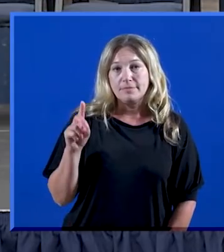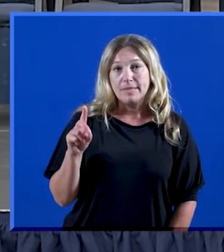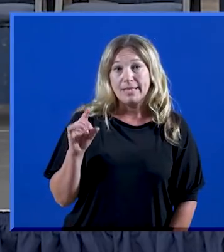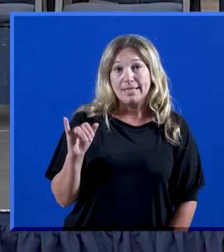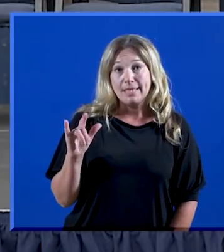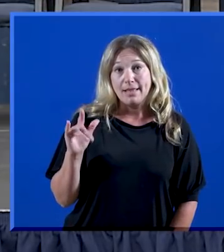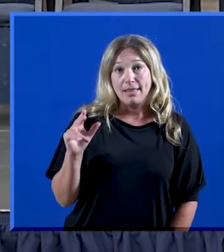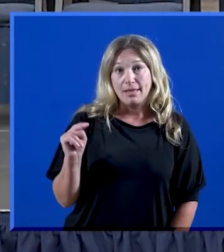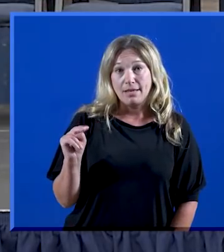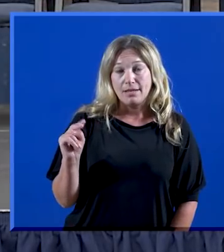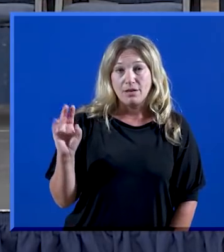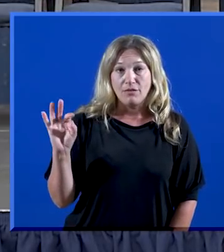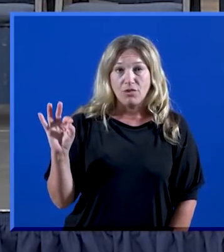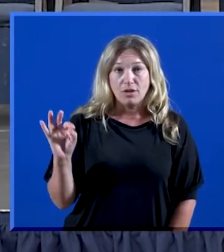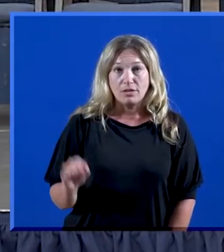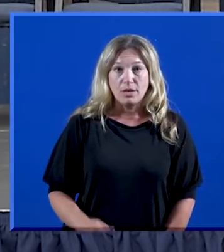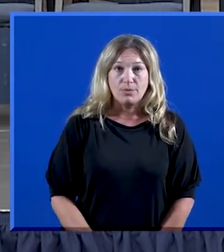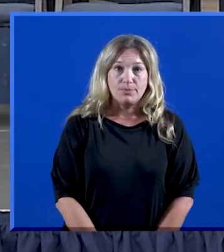Dylan Franco.